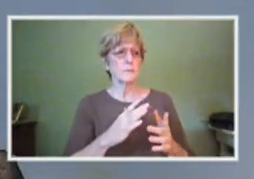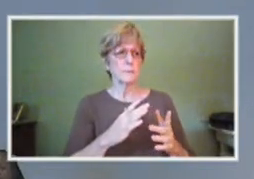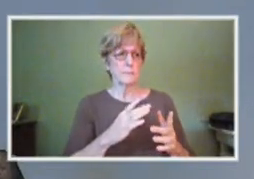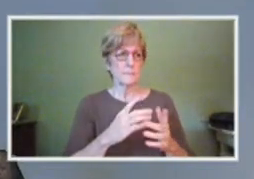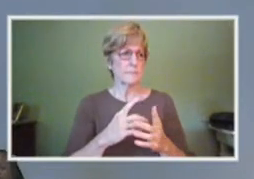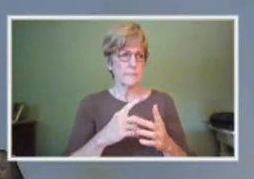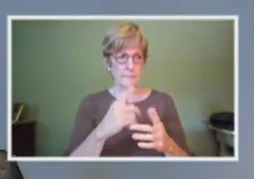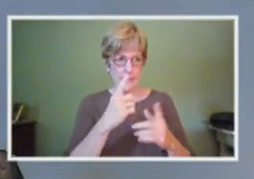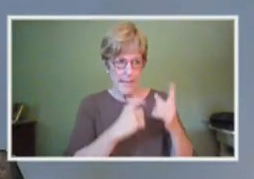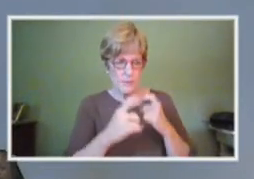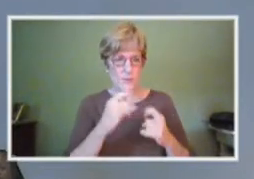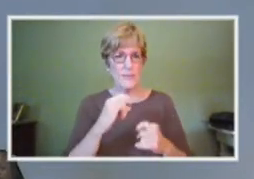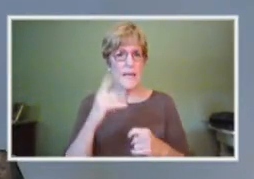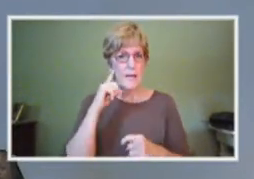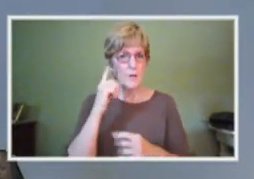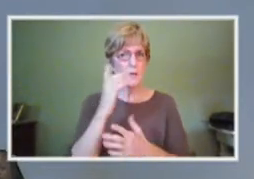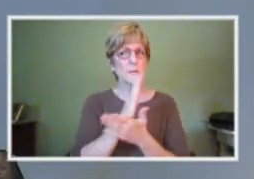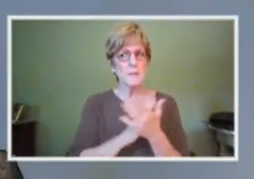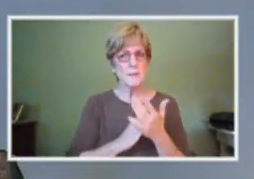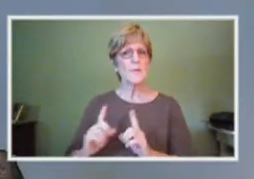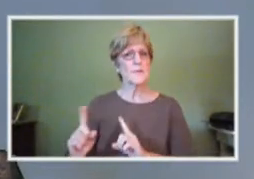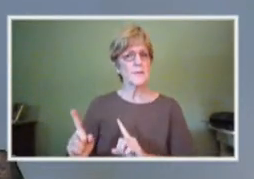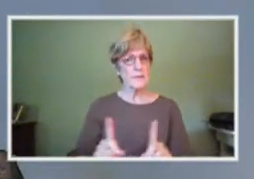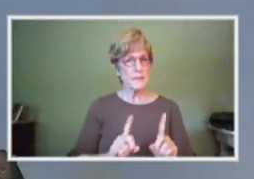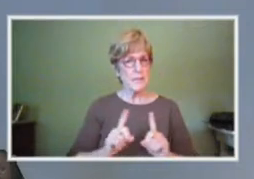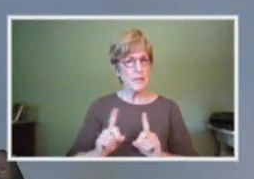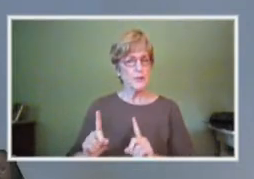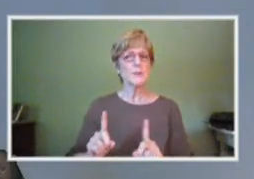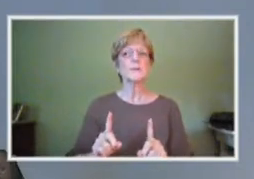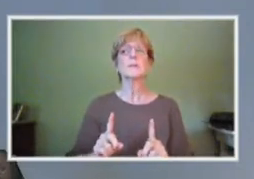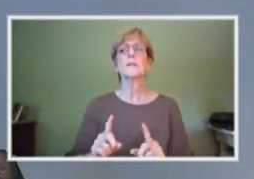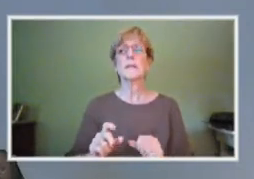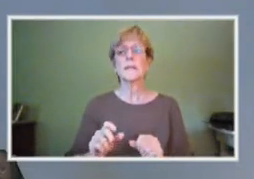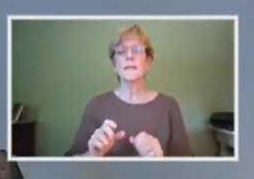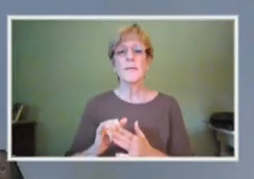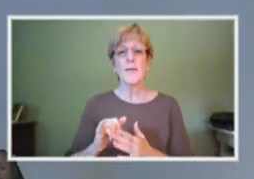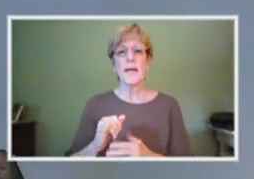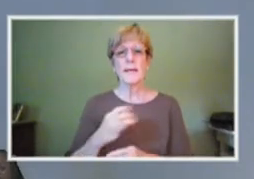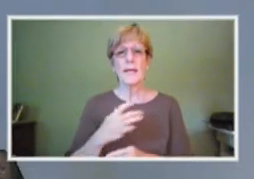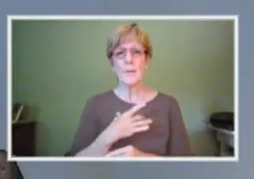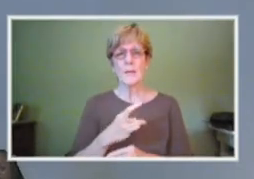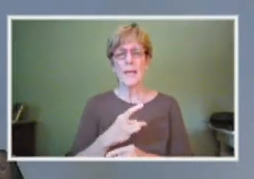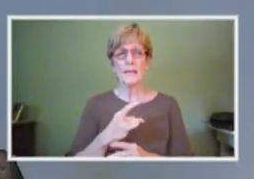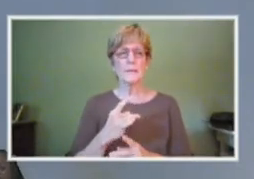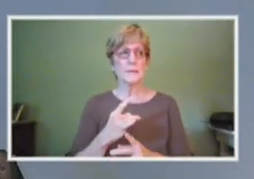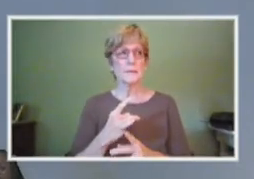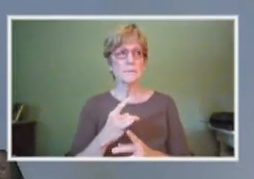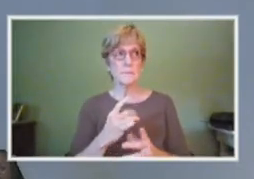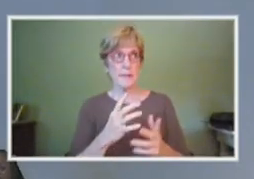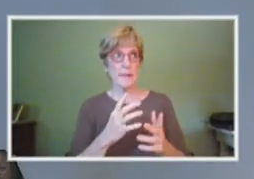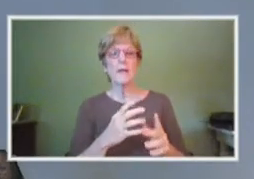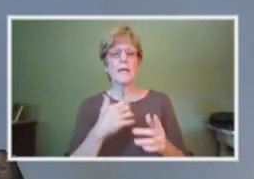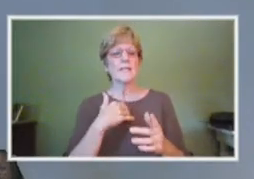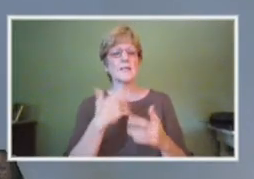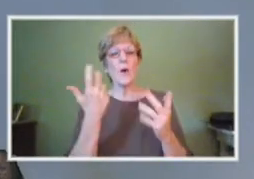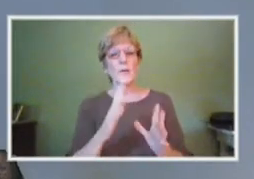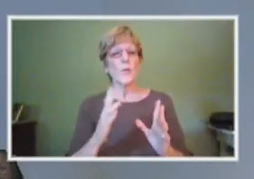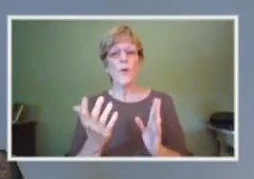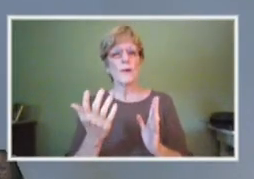heard answers to some of the questions that I would have like to kind of highlight, so I don't want to be redundant in my